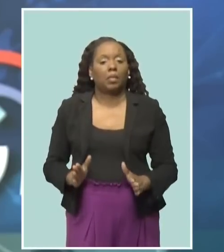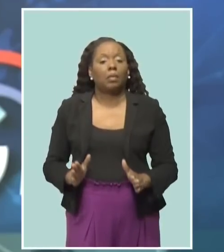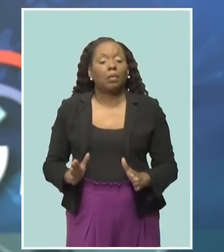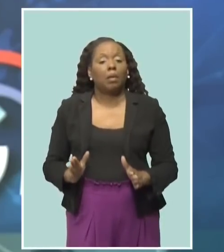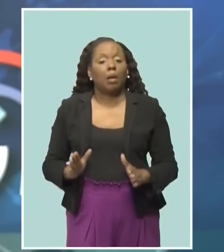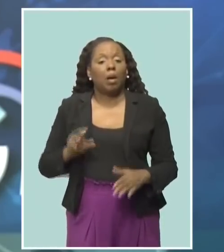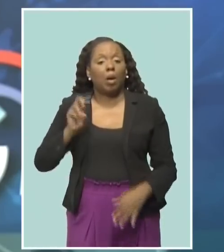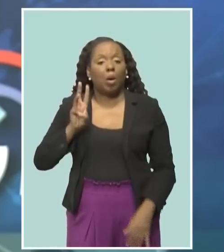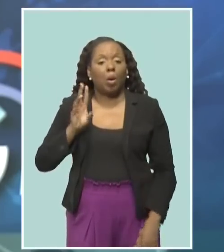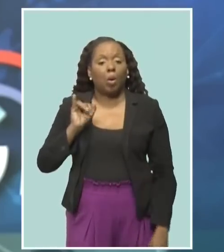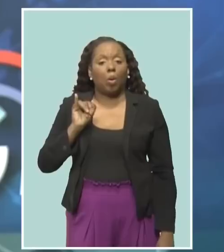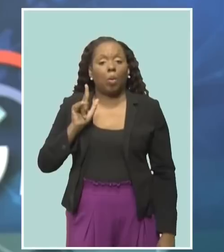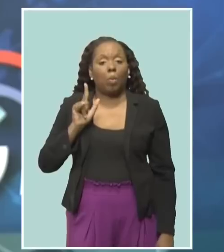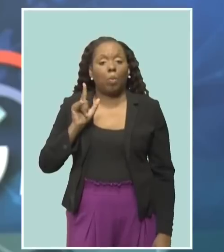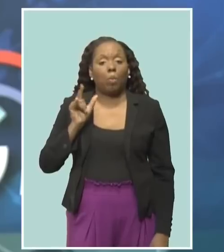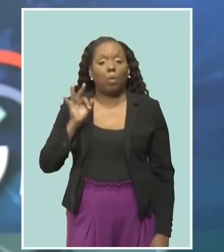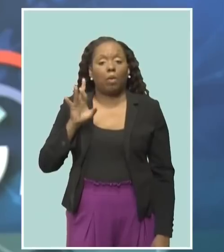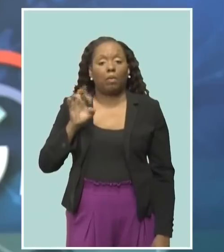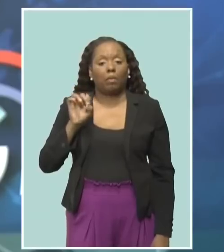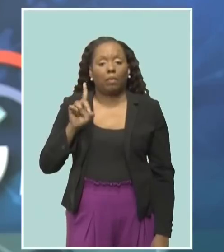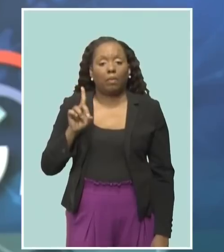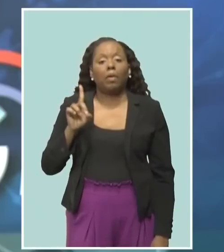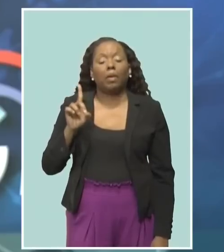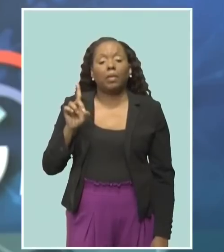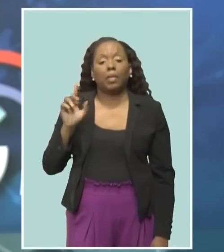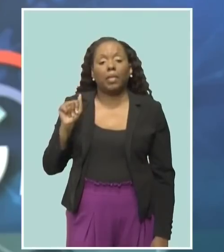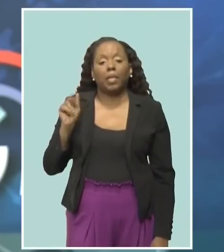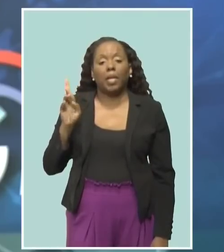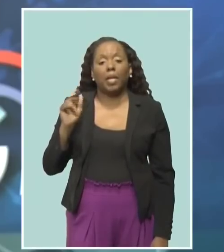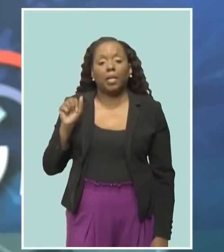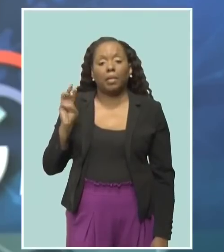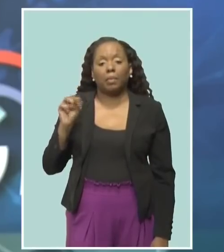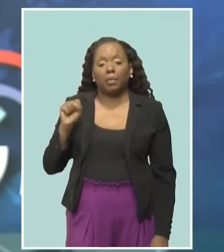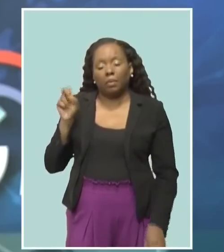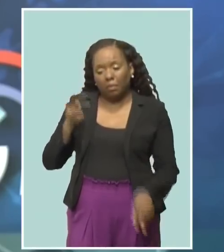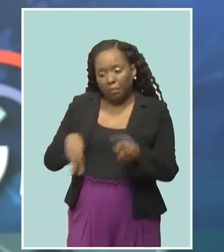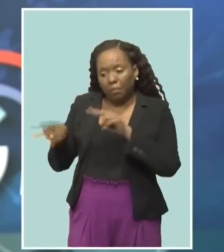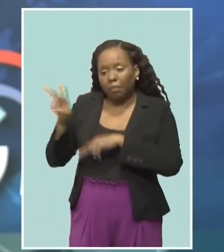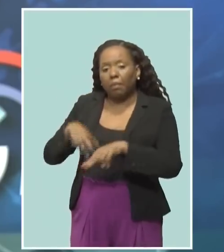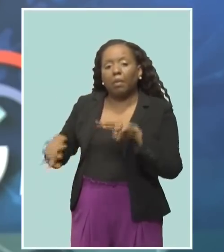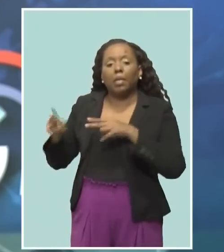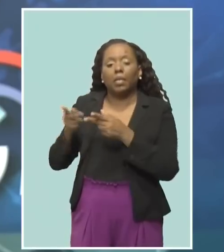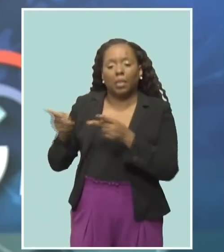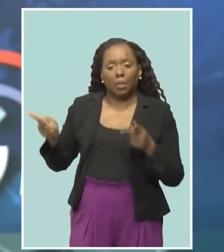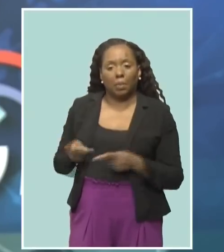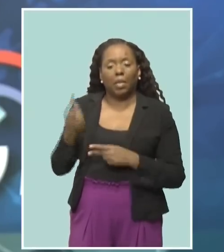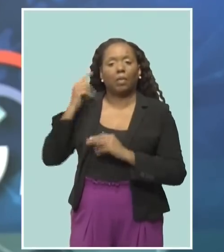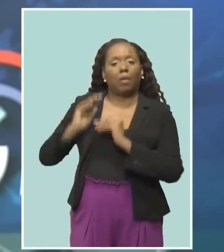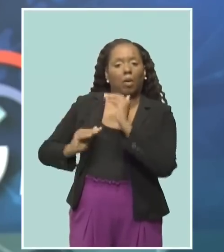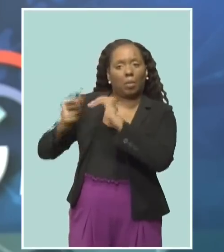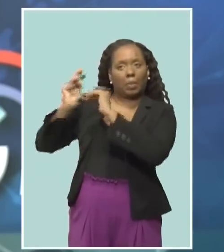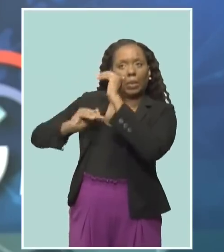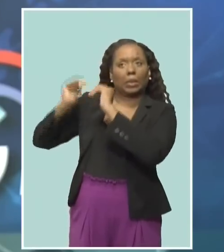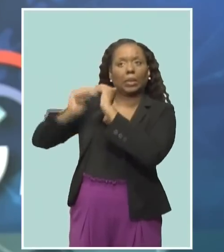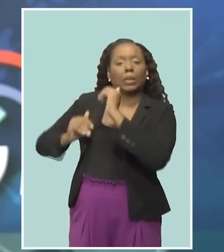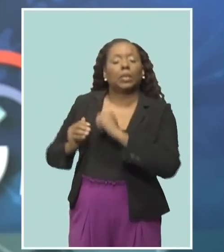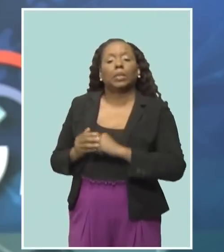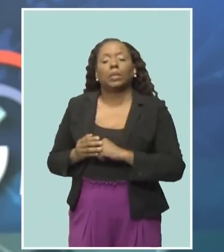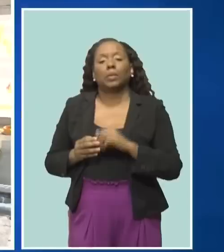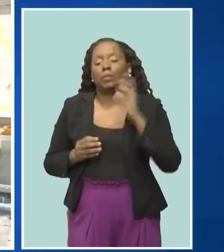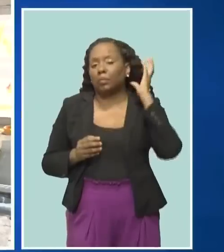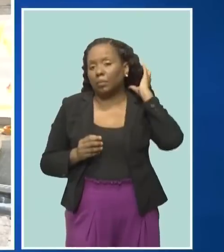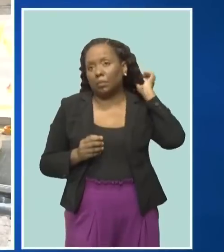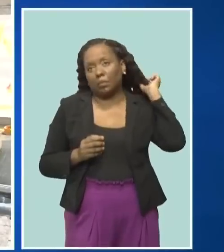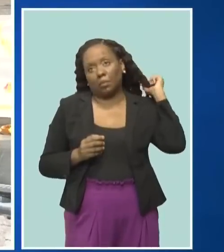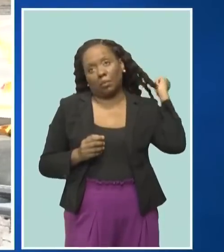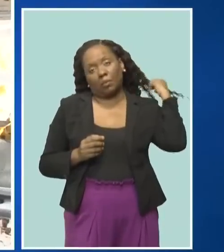as he toured the work in progress at Perimeter Road in Christchurch. Our Rachel Agard was there and filed this report. It